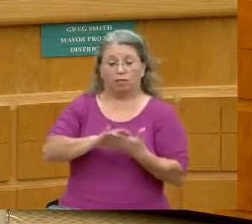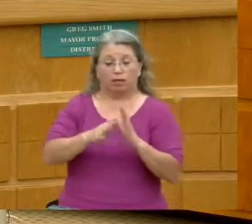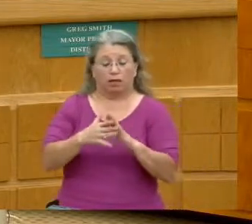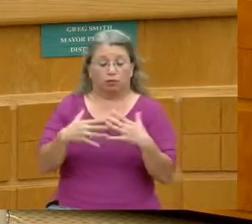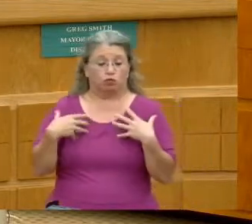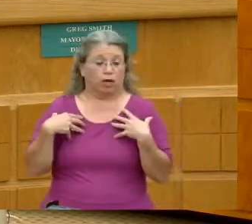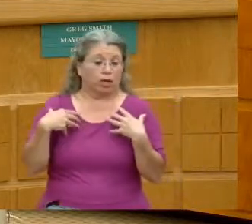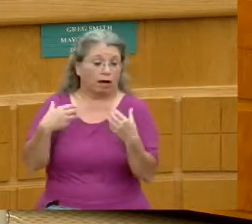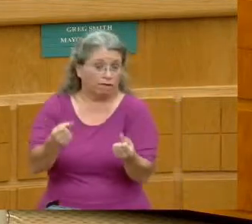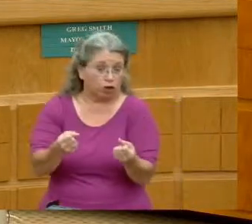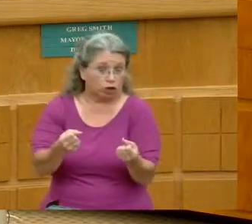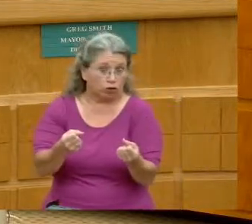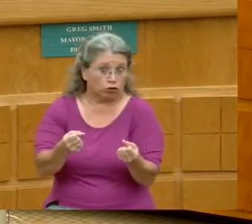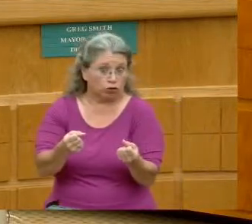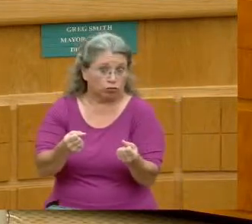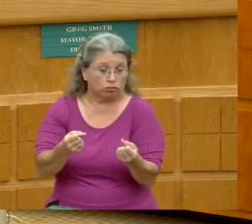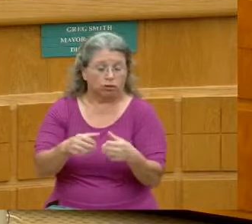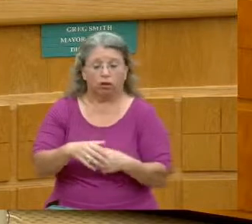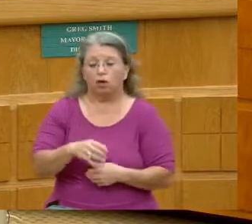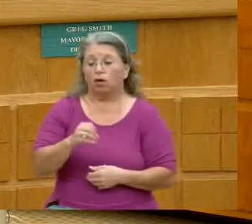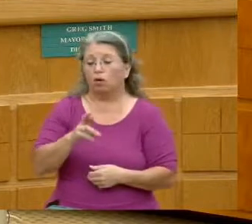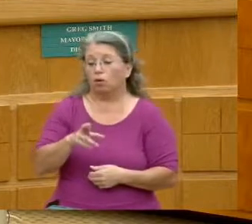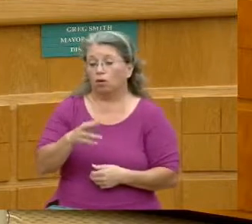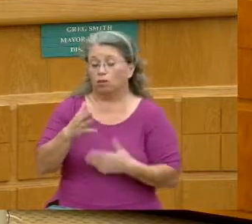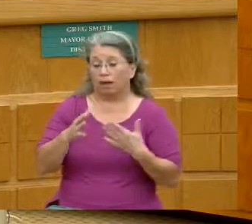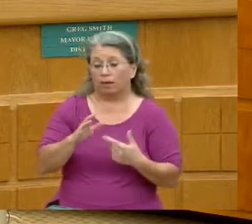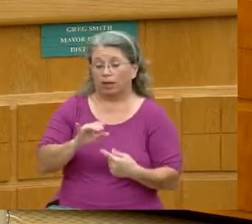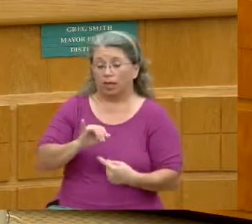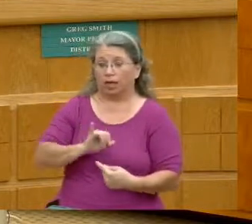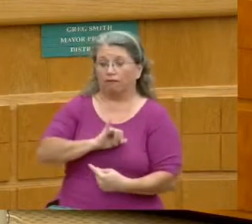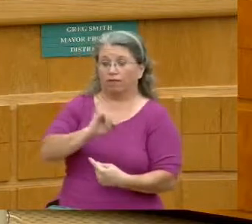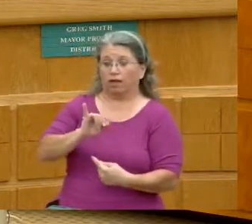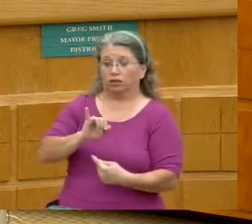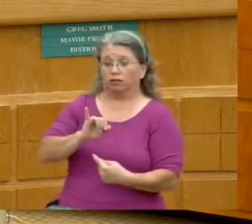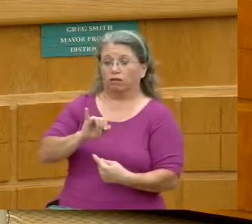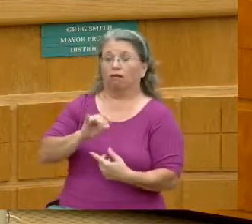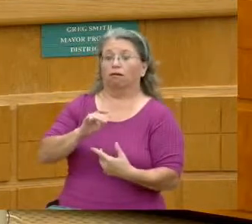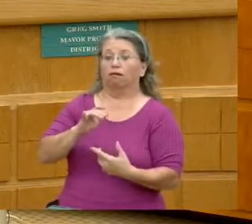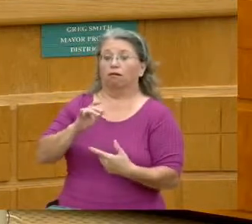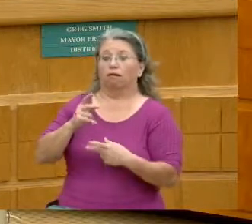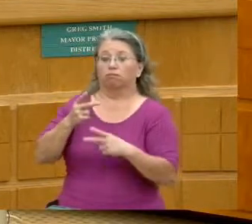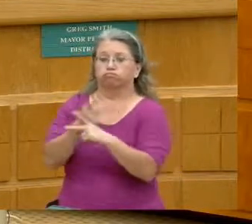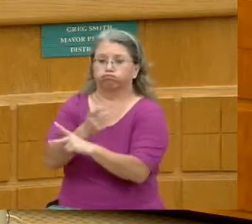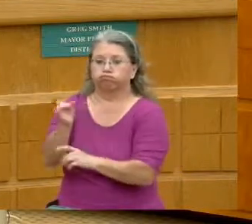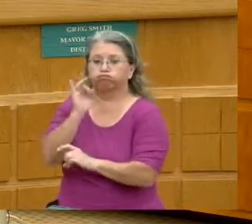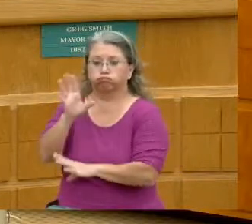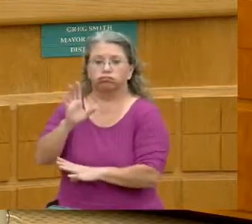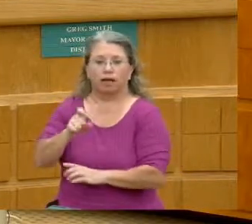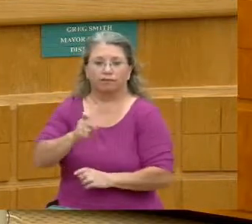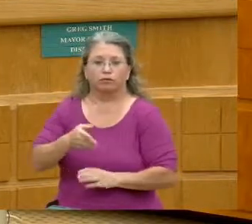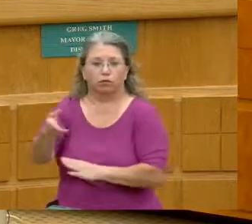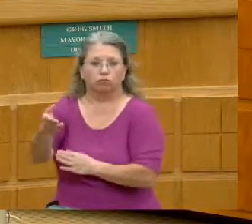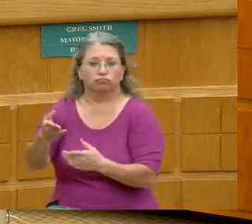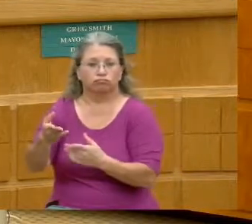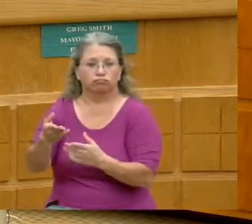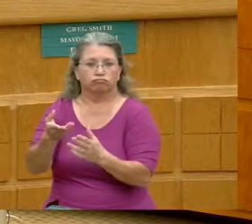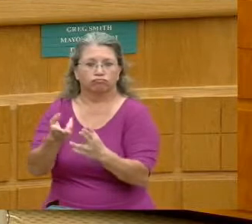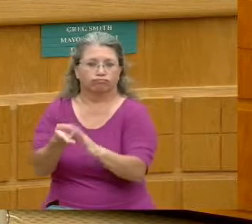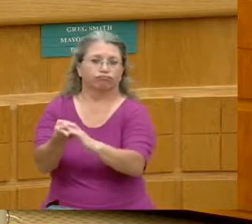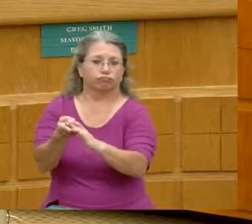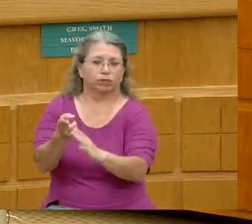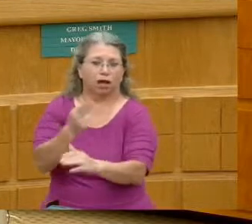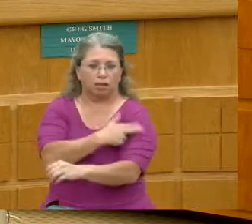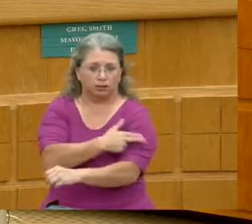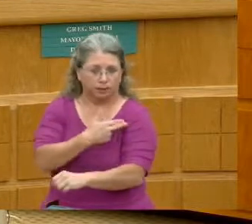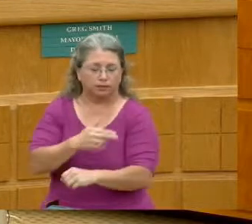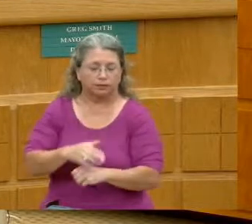side of things. They can move from infectious to the hospital with a very severe case. If somebody's, and so this is the way these models are working overall, is we're